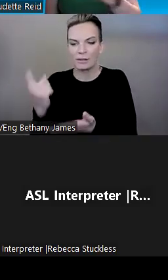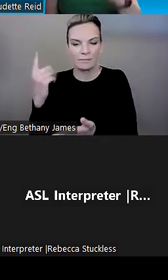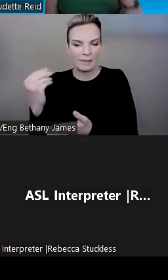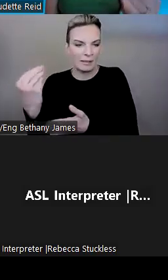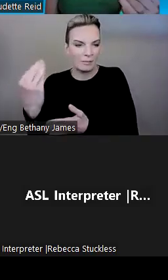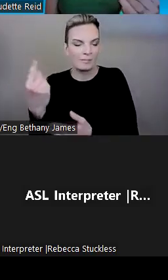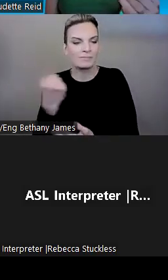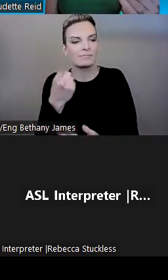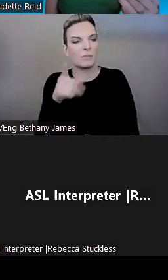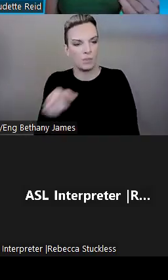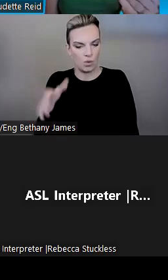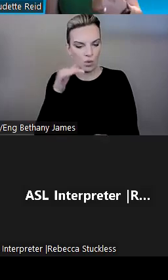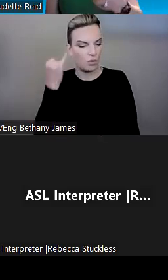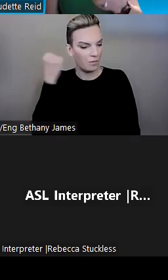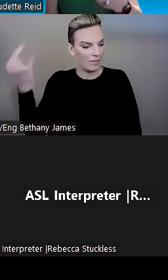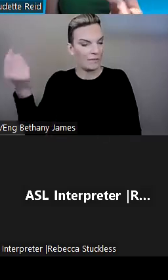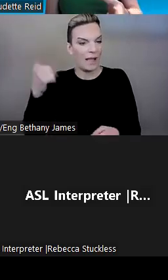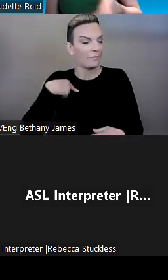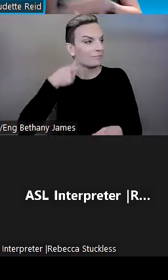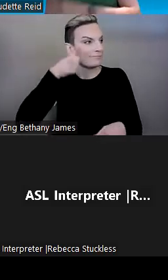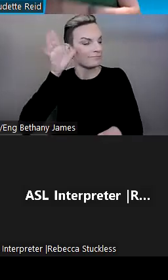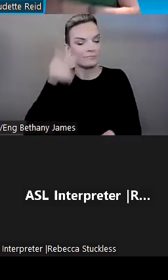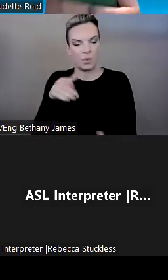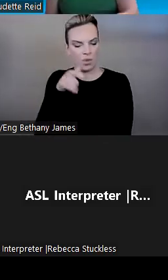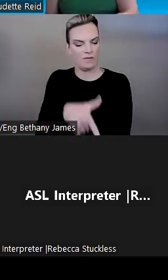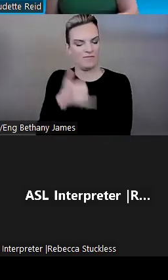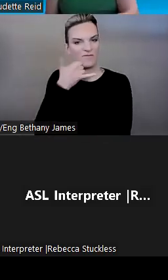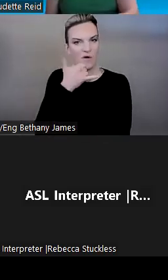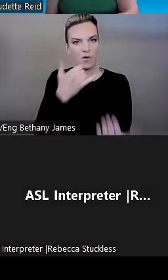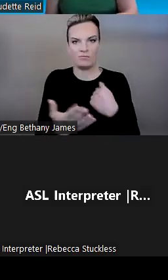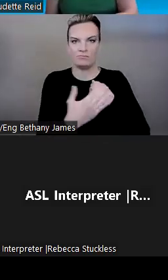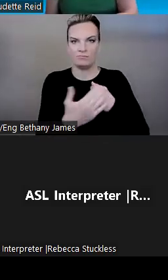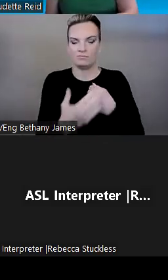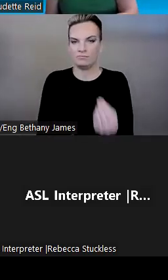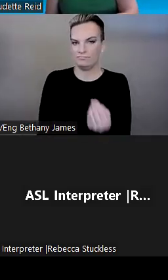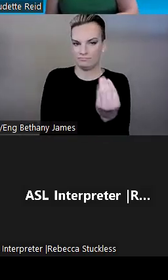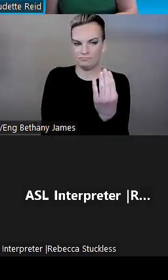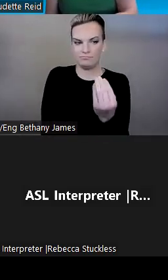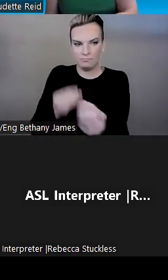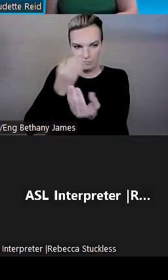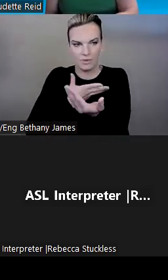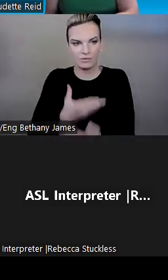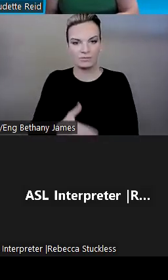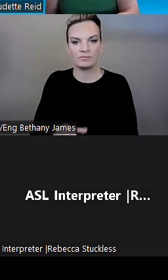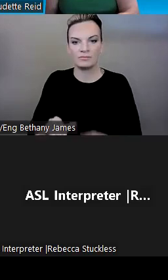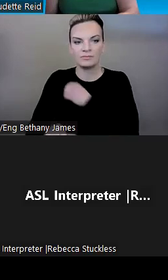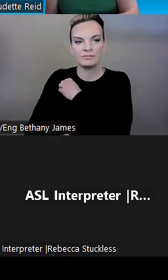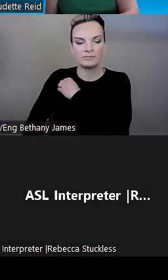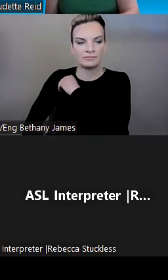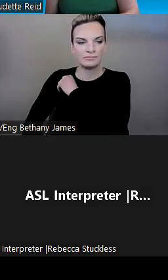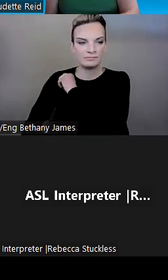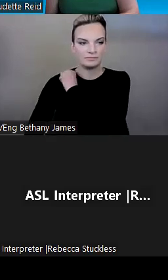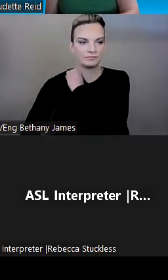it will then flash and let you know that that sound has happened. And you can also program